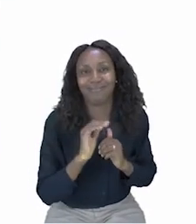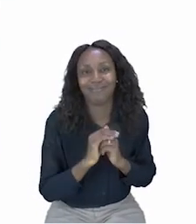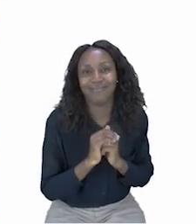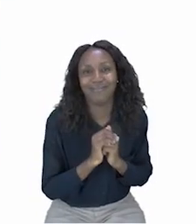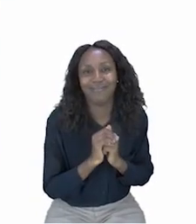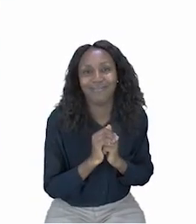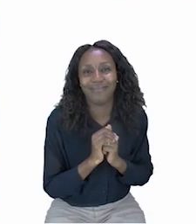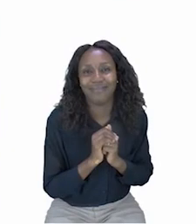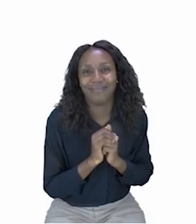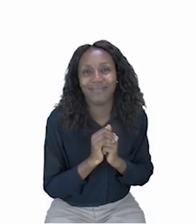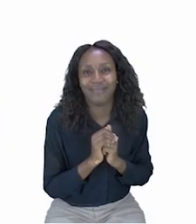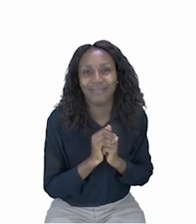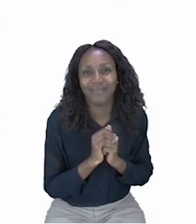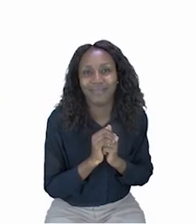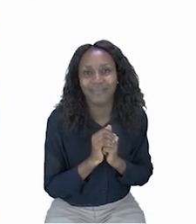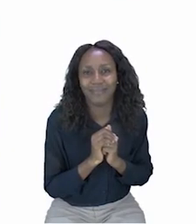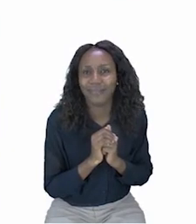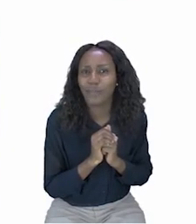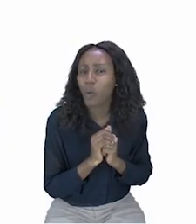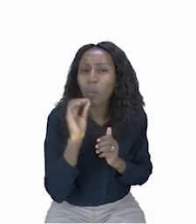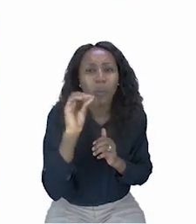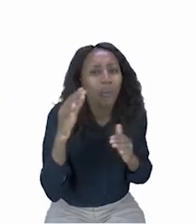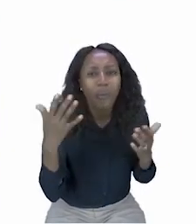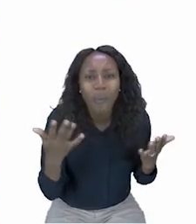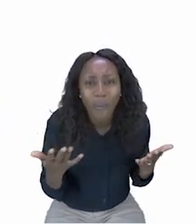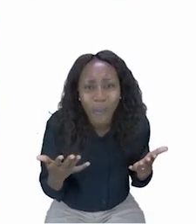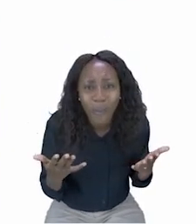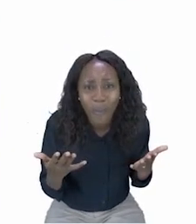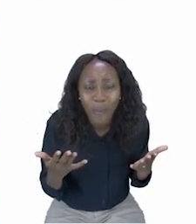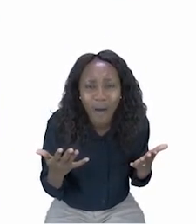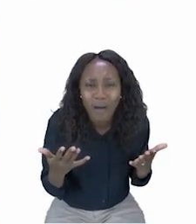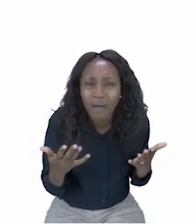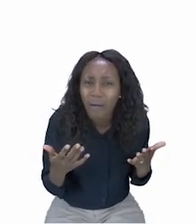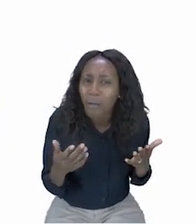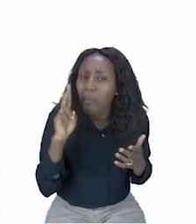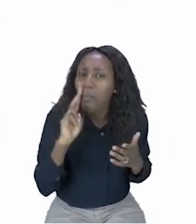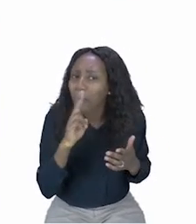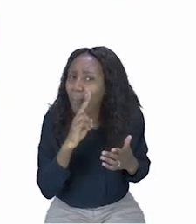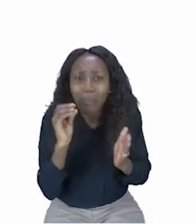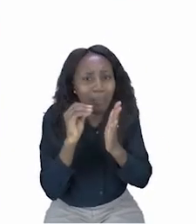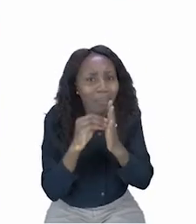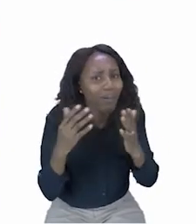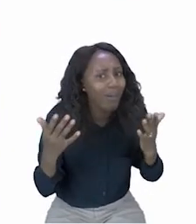auntie. And where do they go? Where does uncle go?